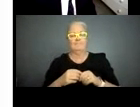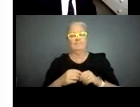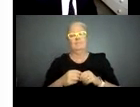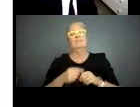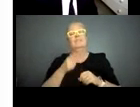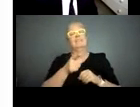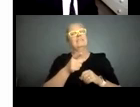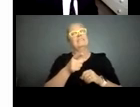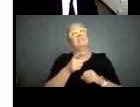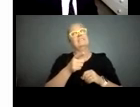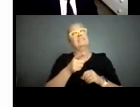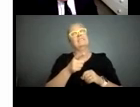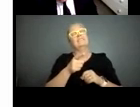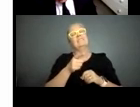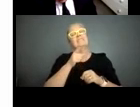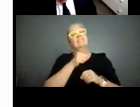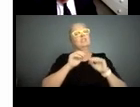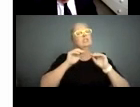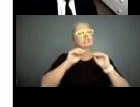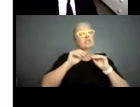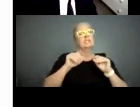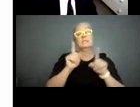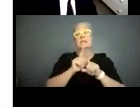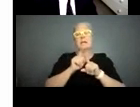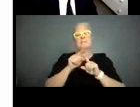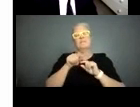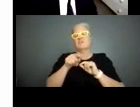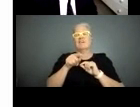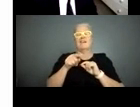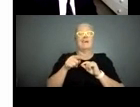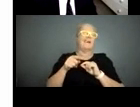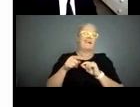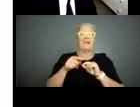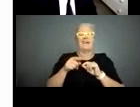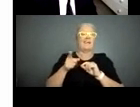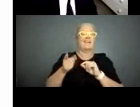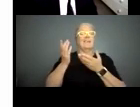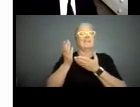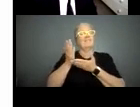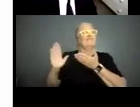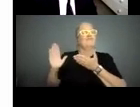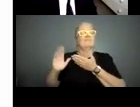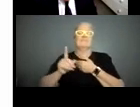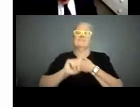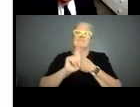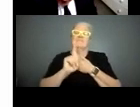exclusion because they are in the classroom in the sense that we have defined it as defined by the UN CRPD